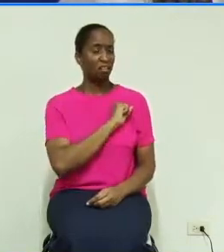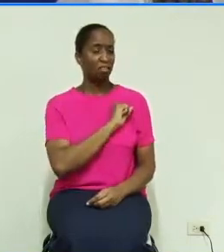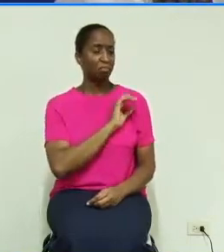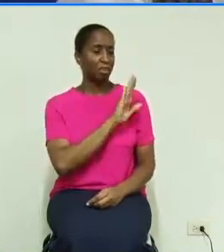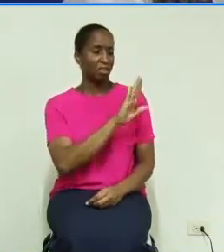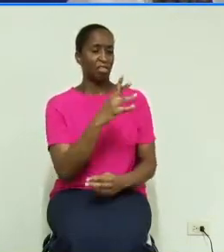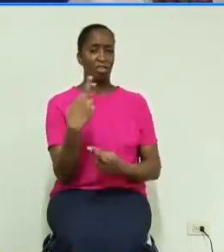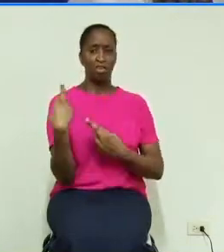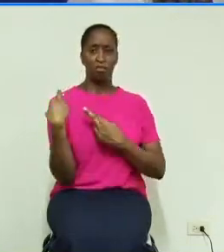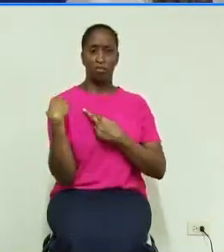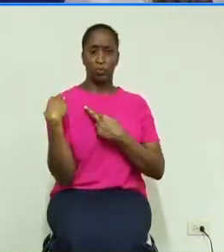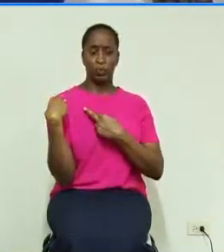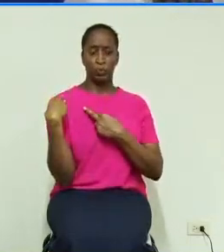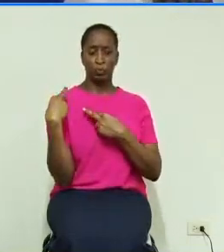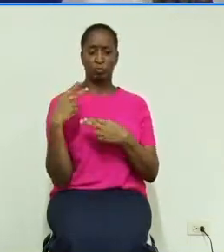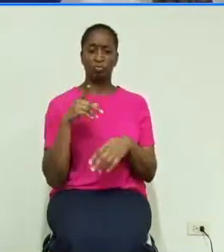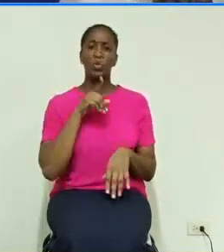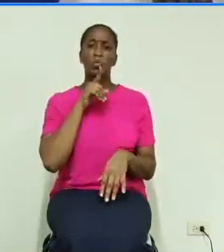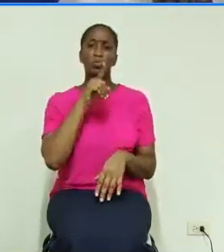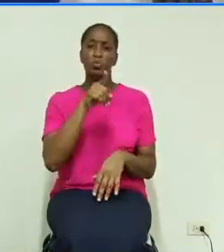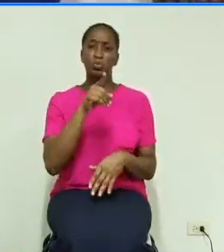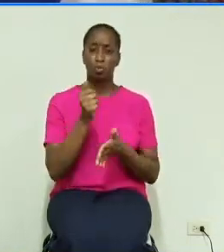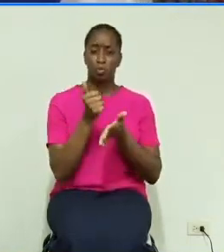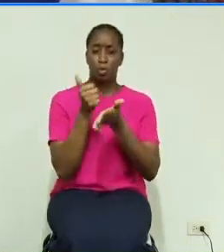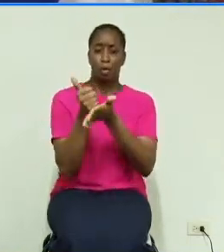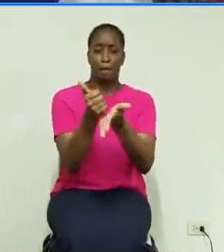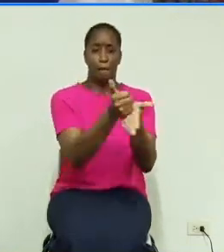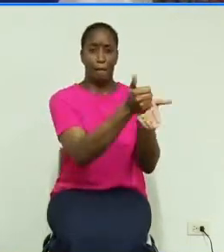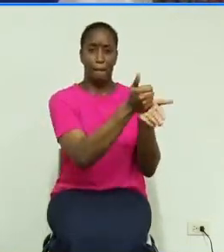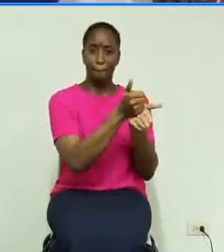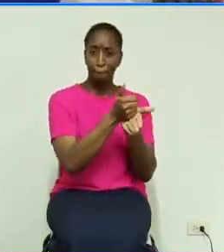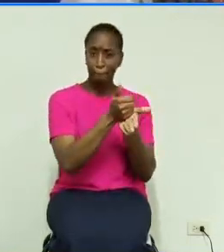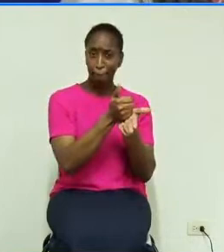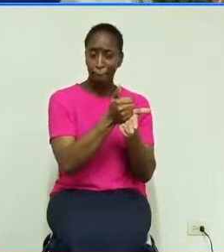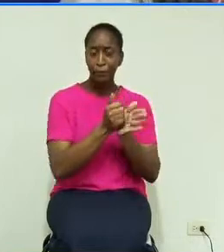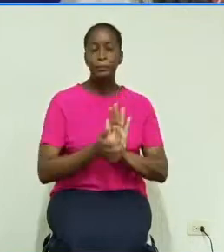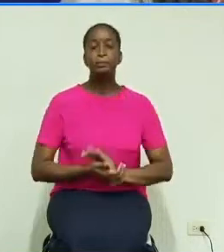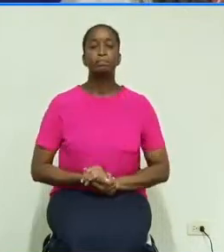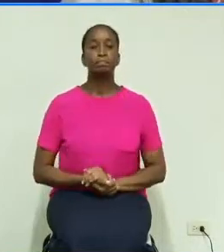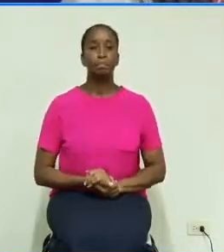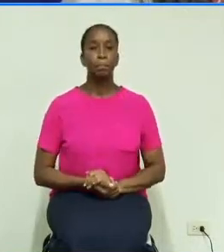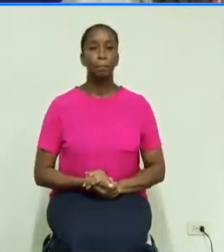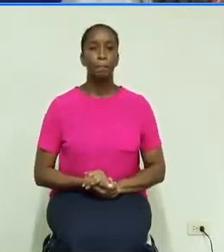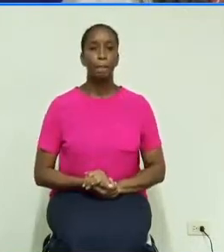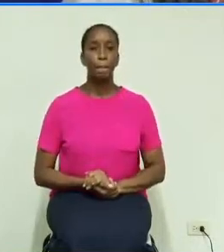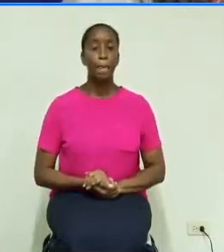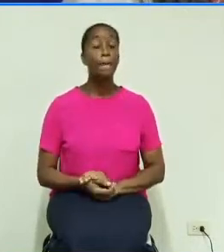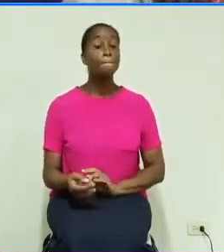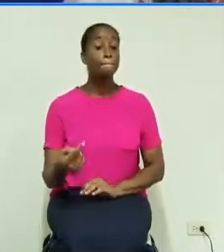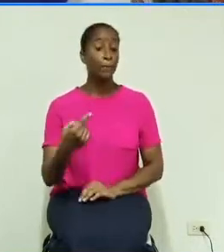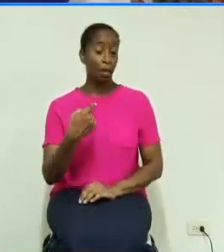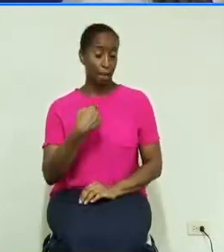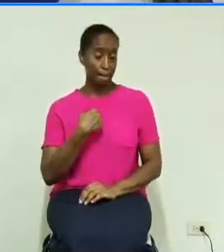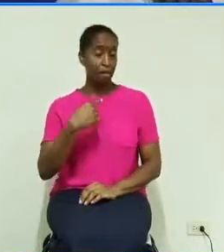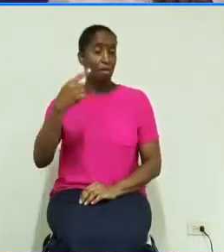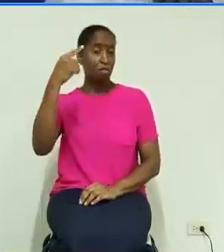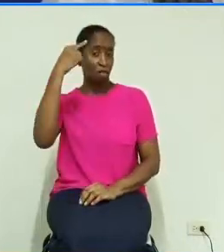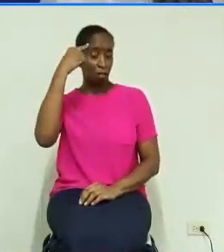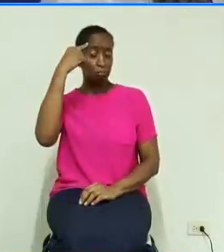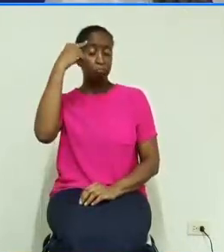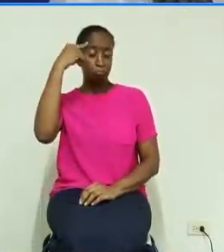In my view, the upper house, or the Senate, has always played a useful role in our parliamentary